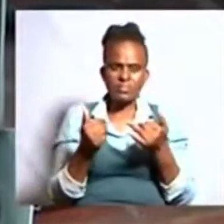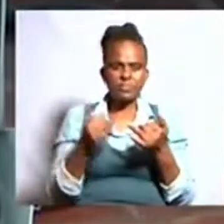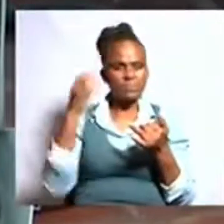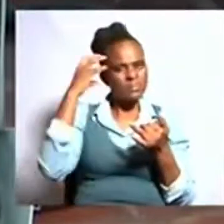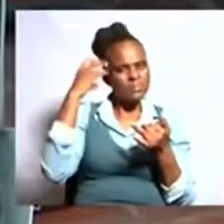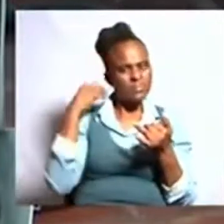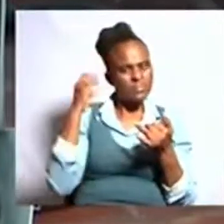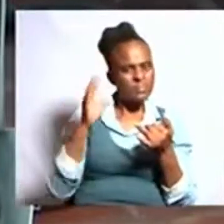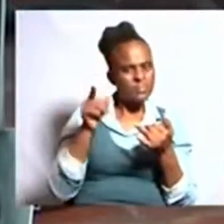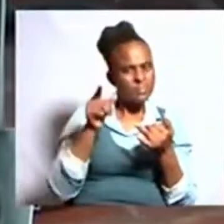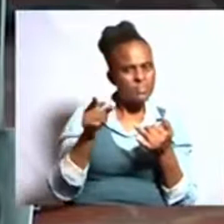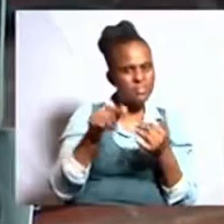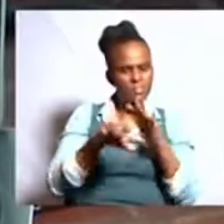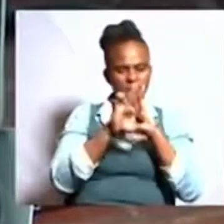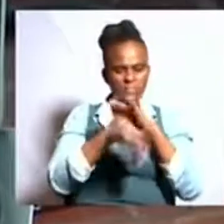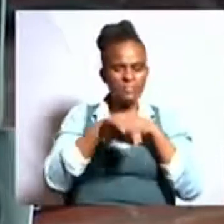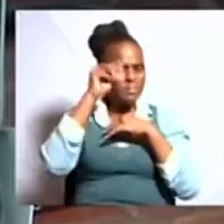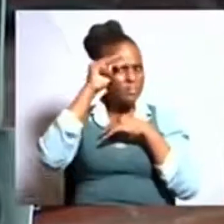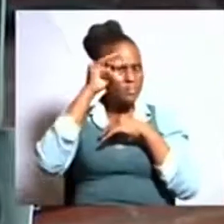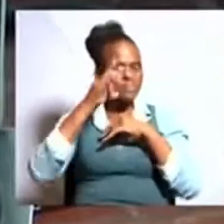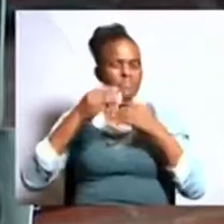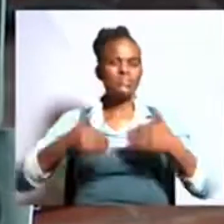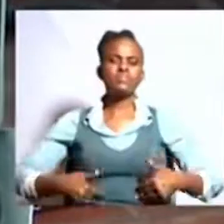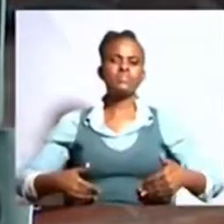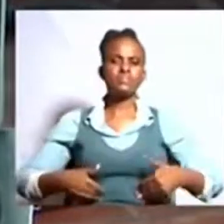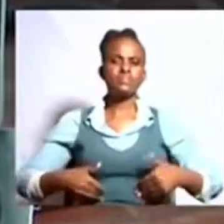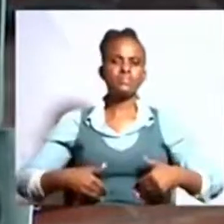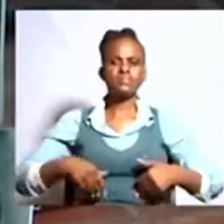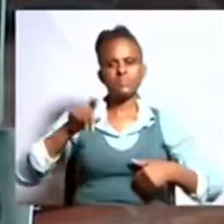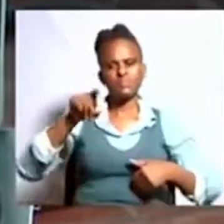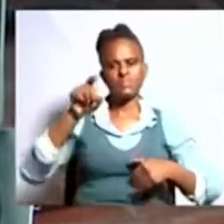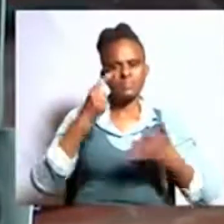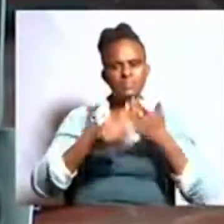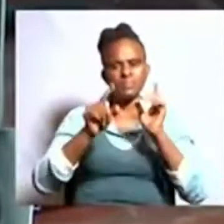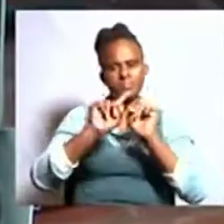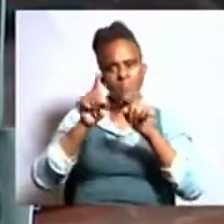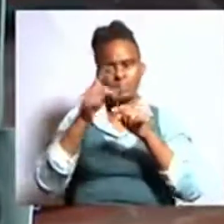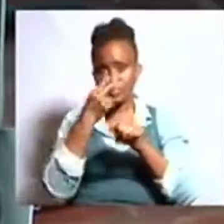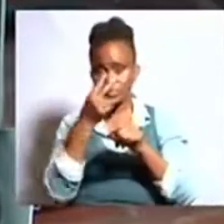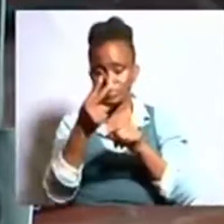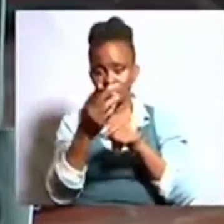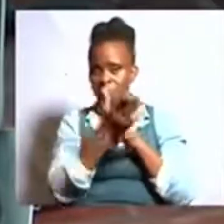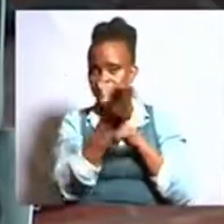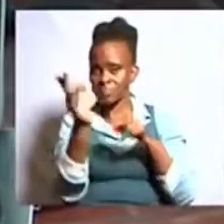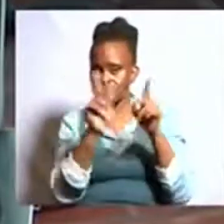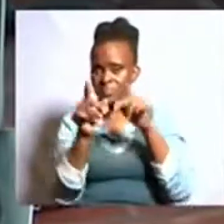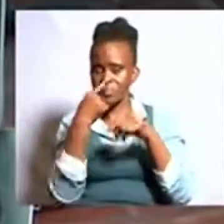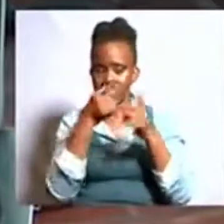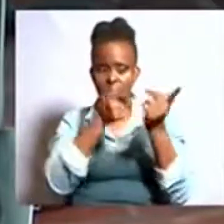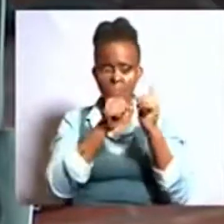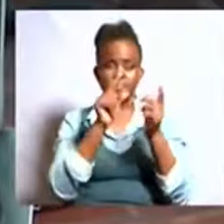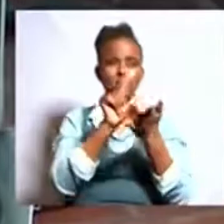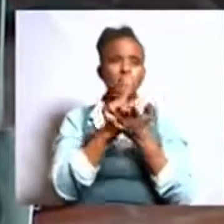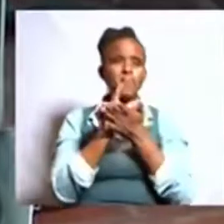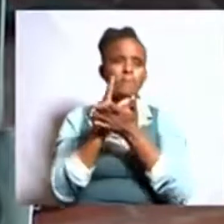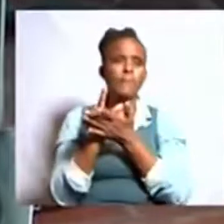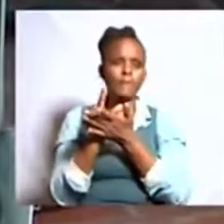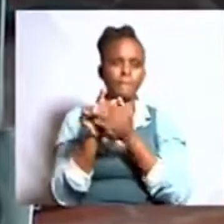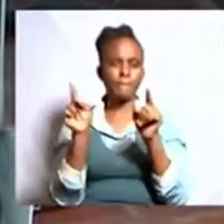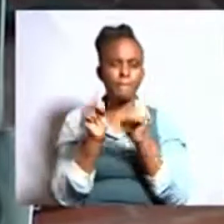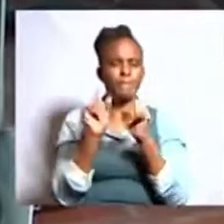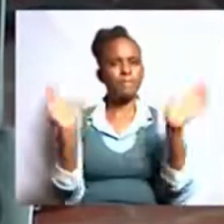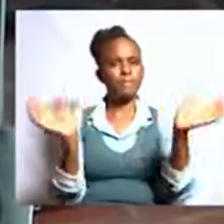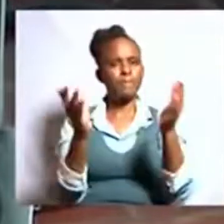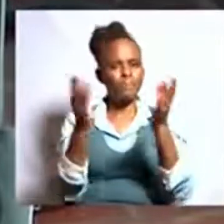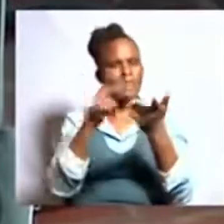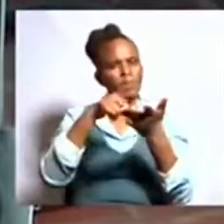officers under Ministry of Youth will be required to go and see these people that got the loans and encourage them